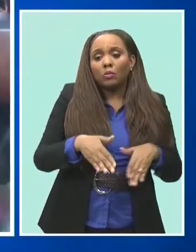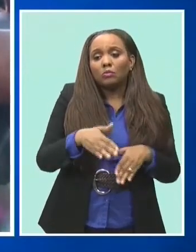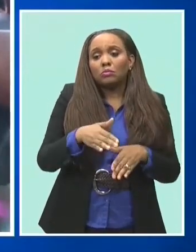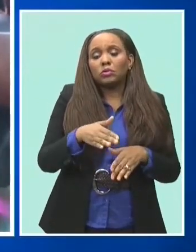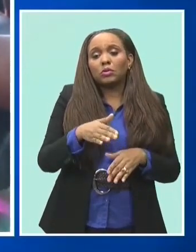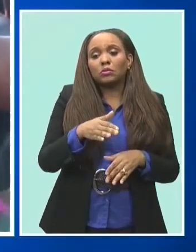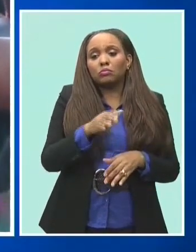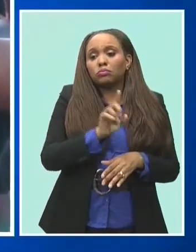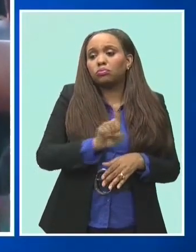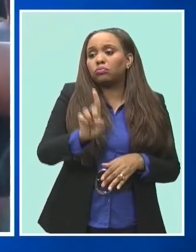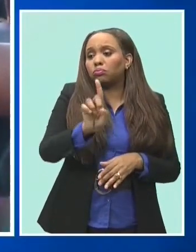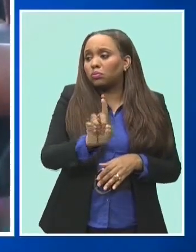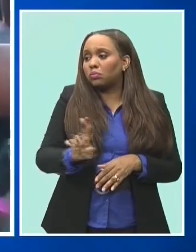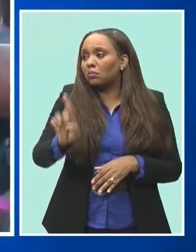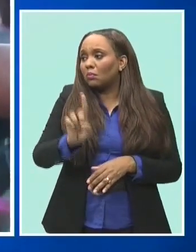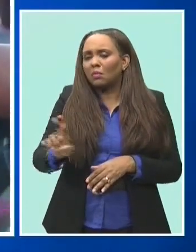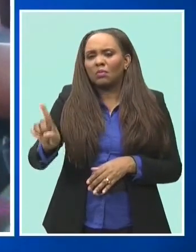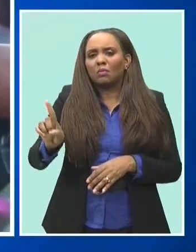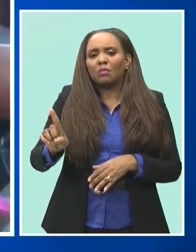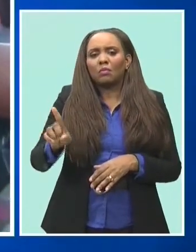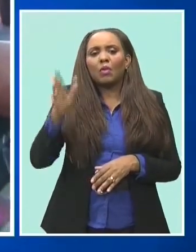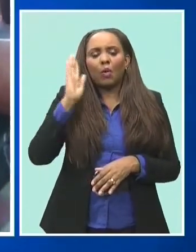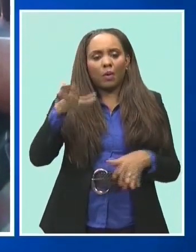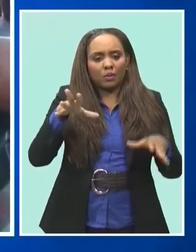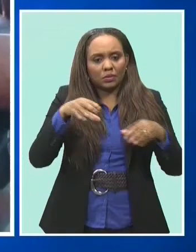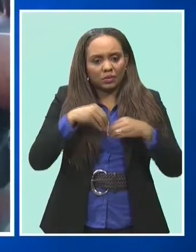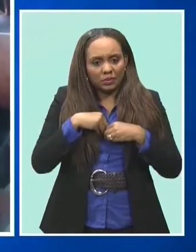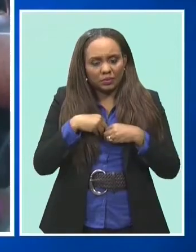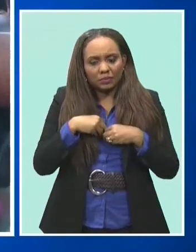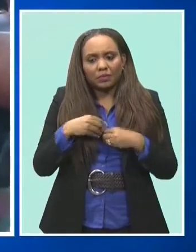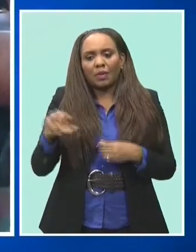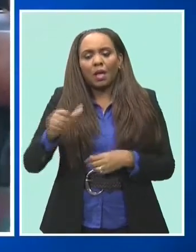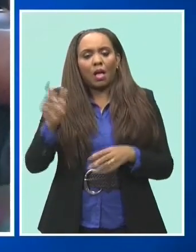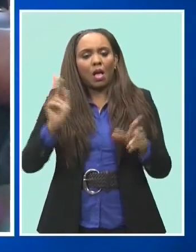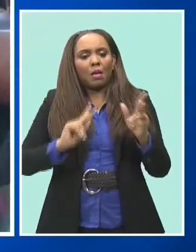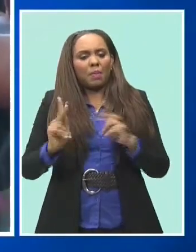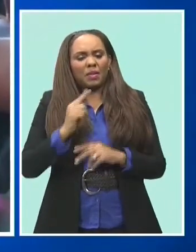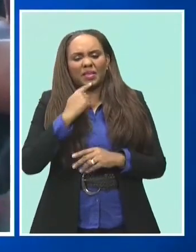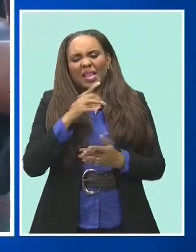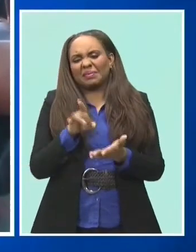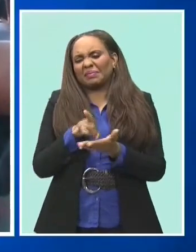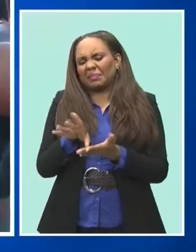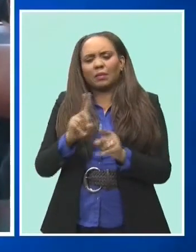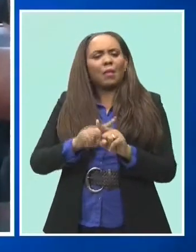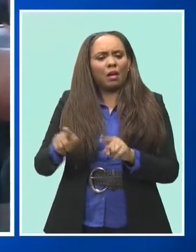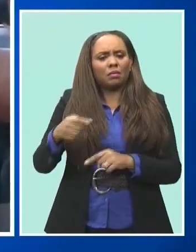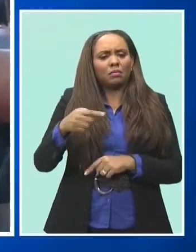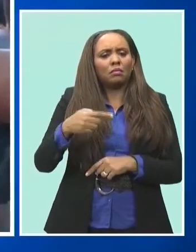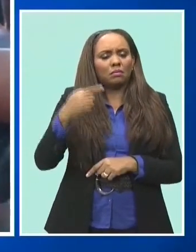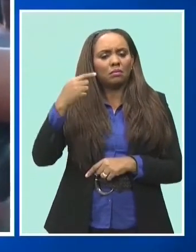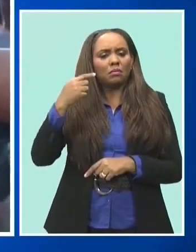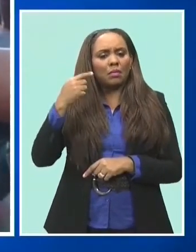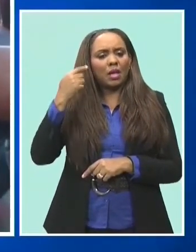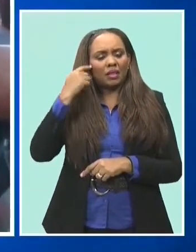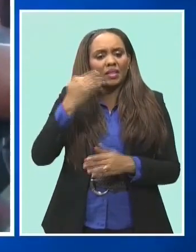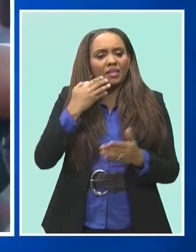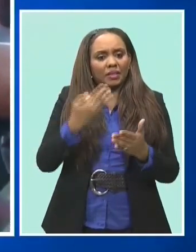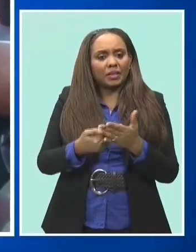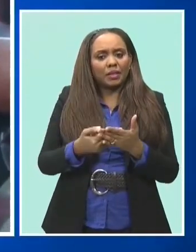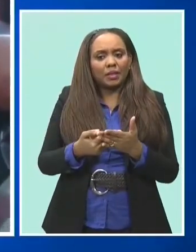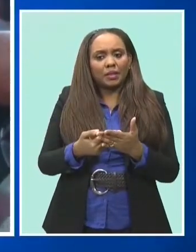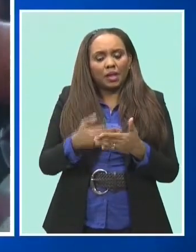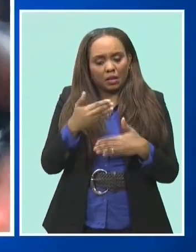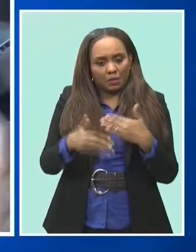be discarded as was required by others, and that information will be integral to the process. In some regards,